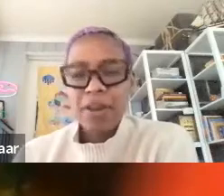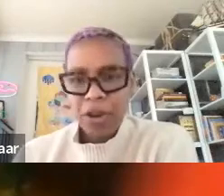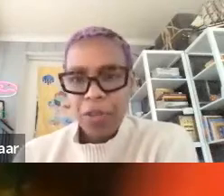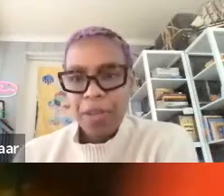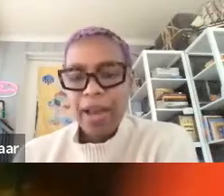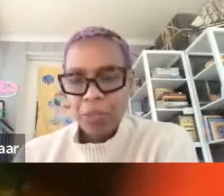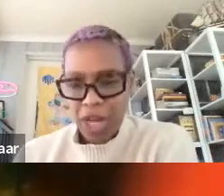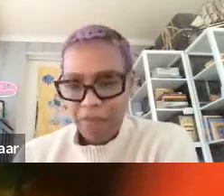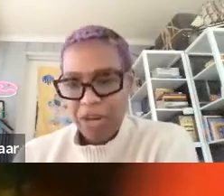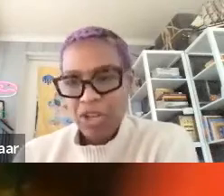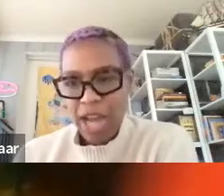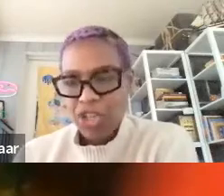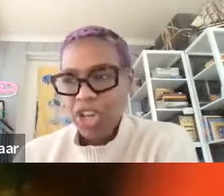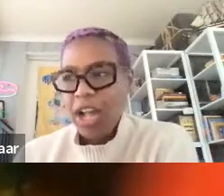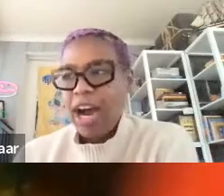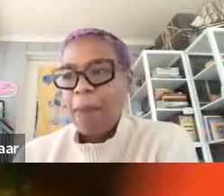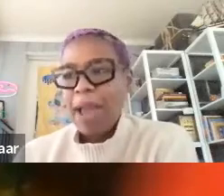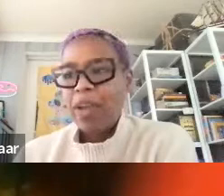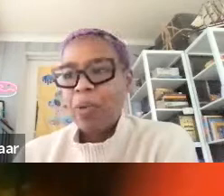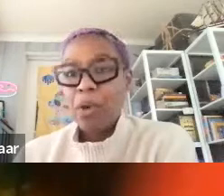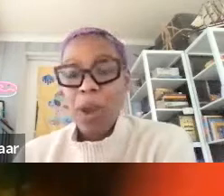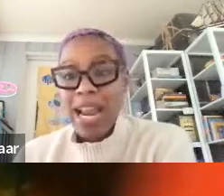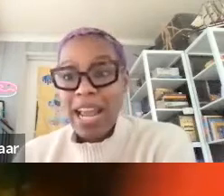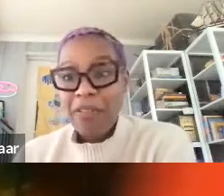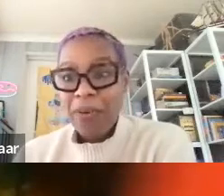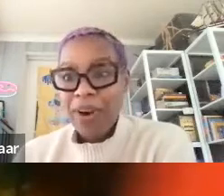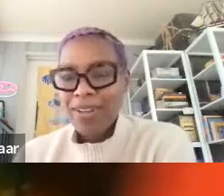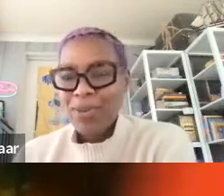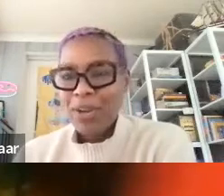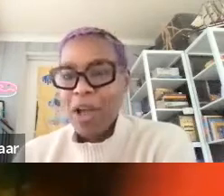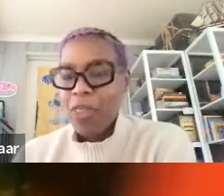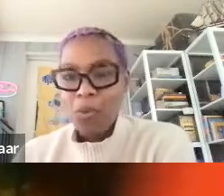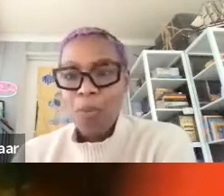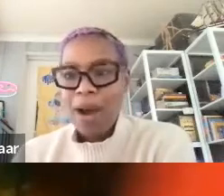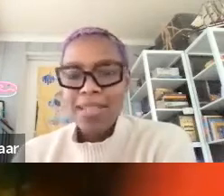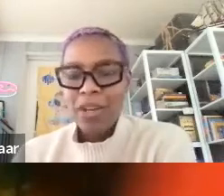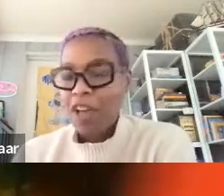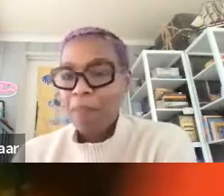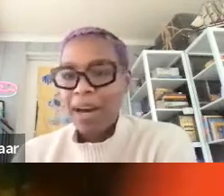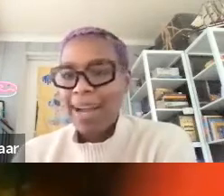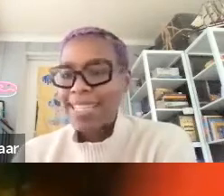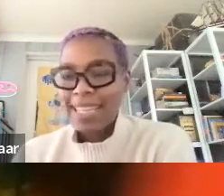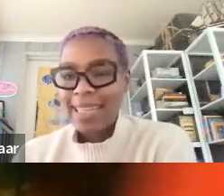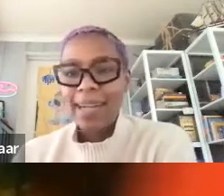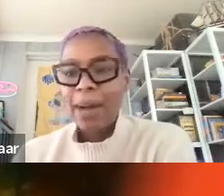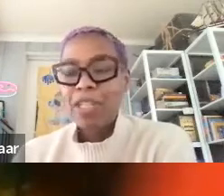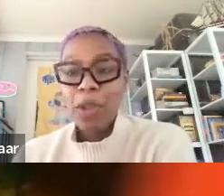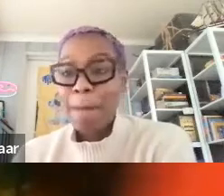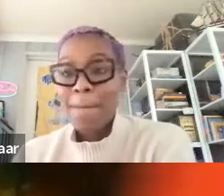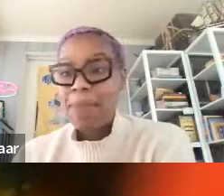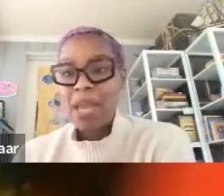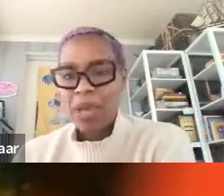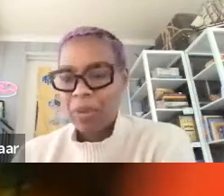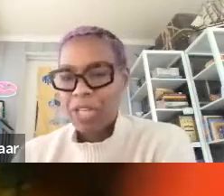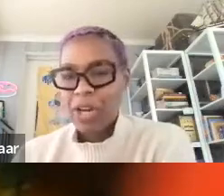leave the earth because we're covered in trash. And we were waiting for sort of the robots that are left behind to clean it up so